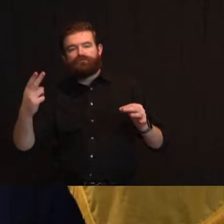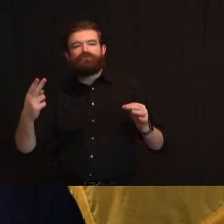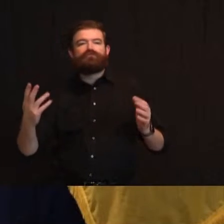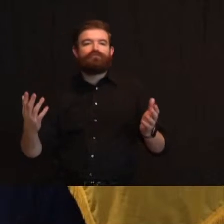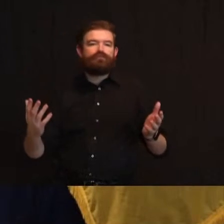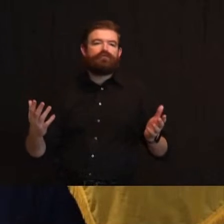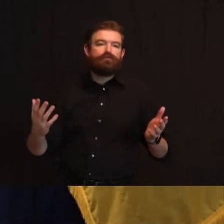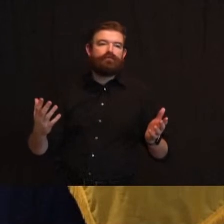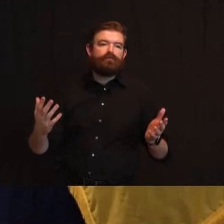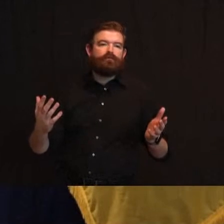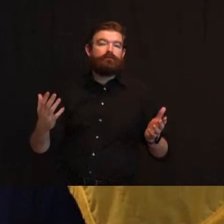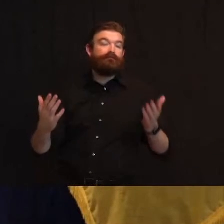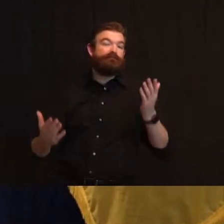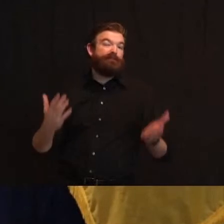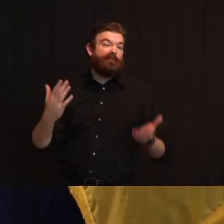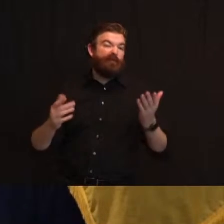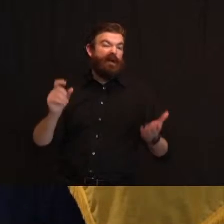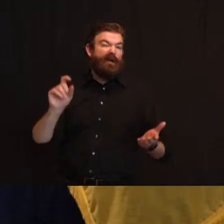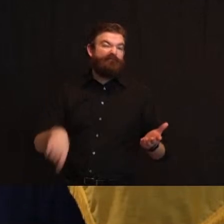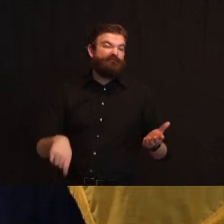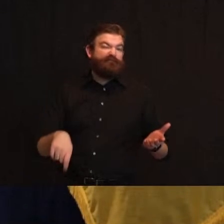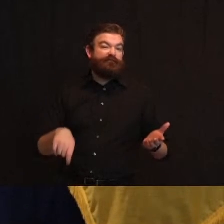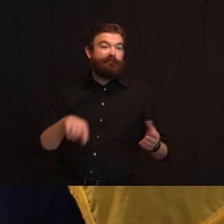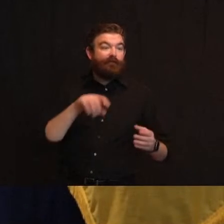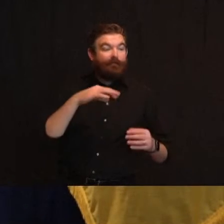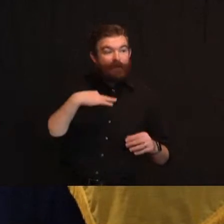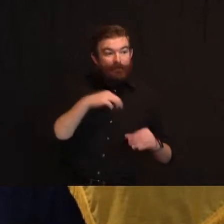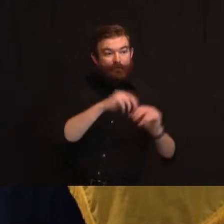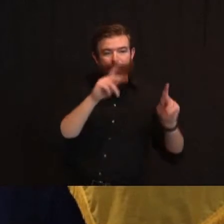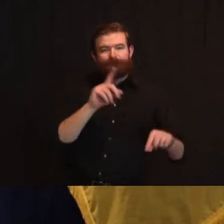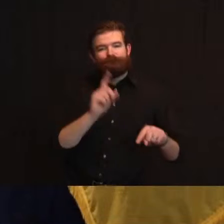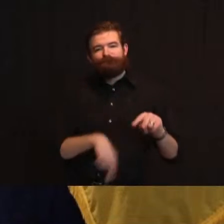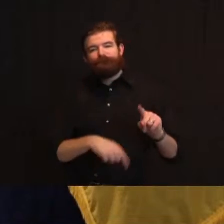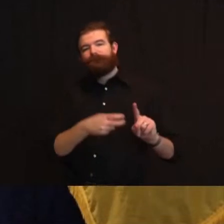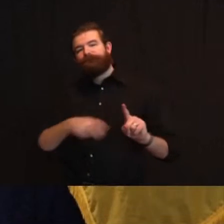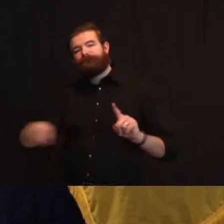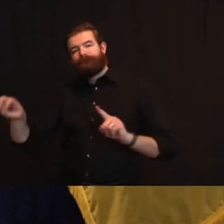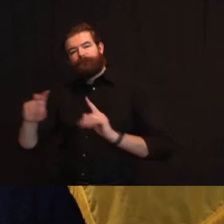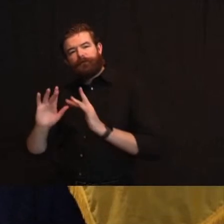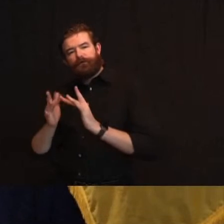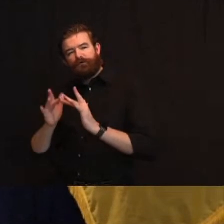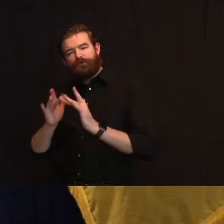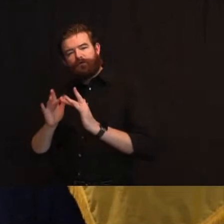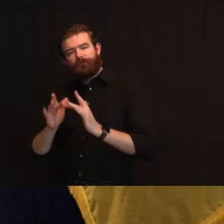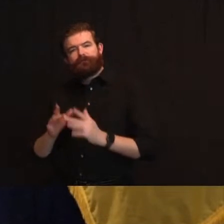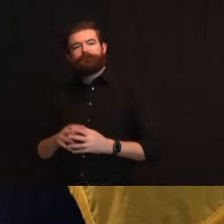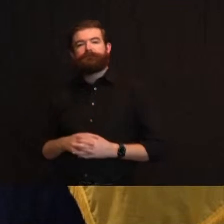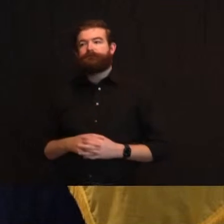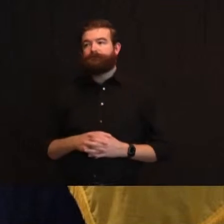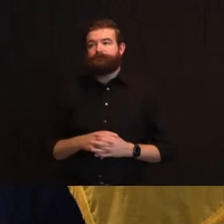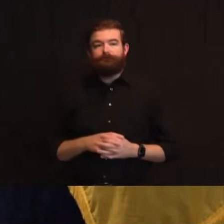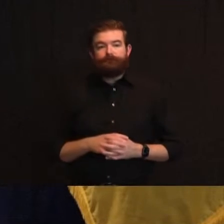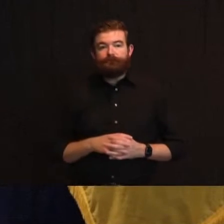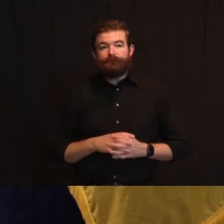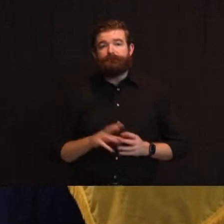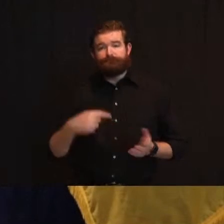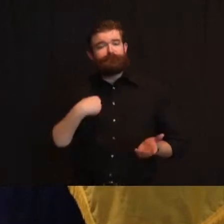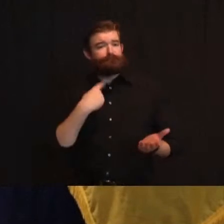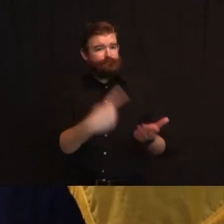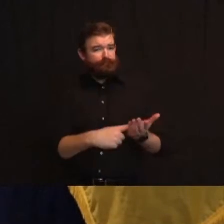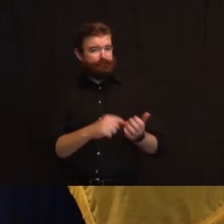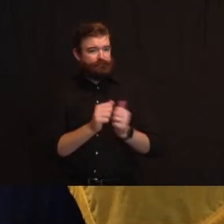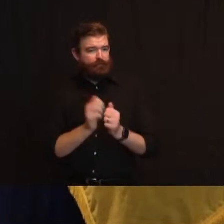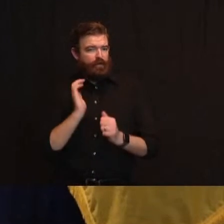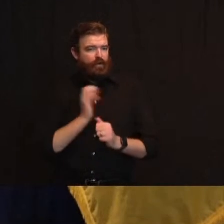Yeah, listen, I would, as a general standing matter, I was on with our ethics person who's outstanding, Heather Taylor,